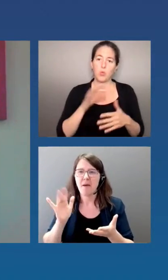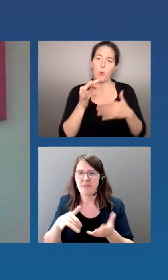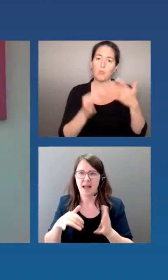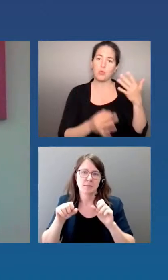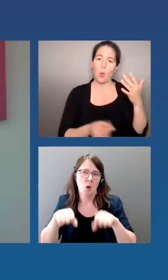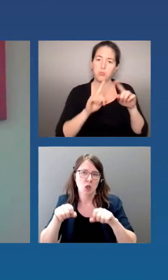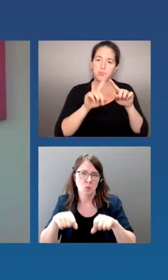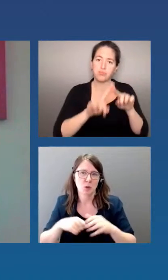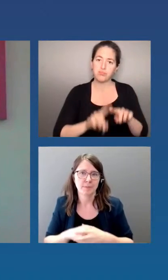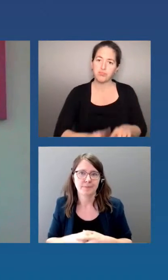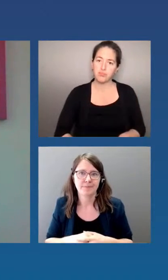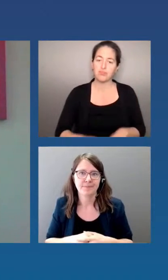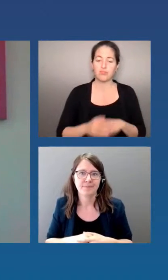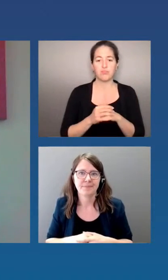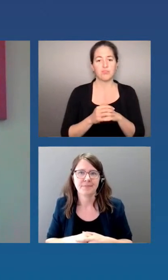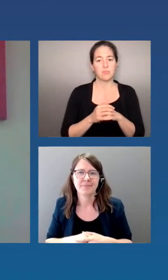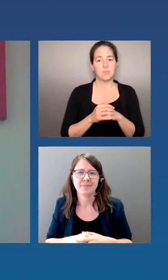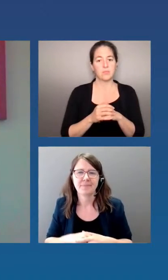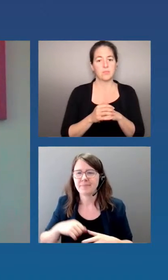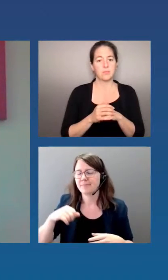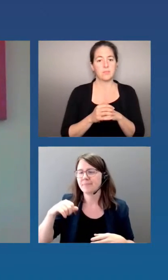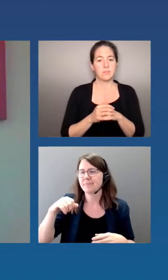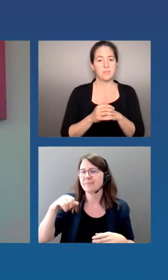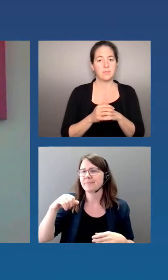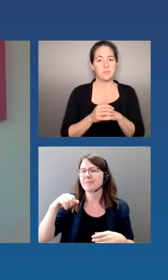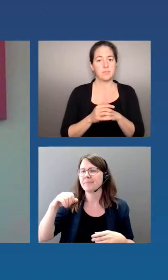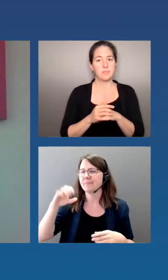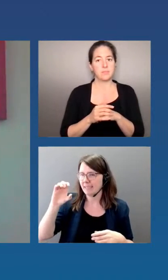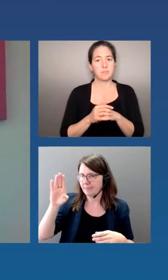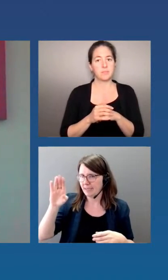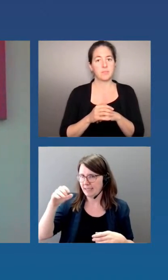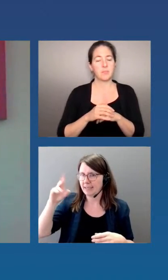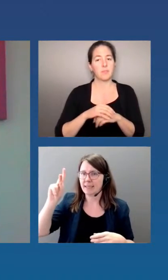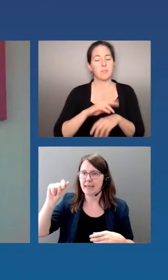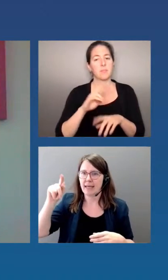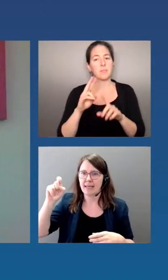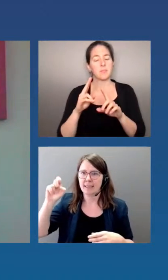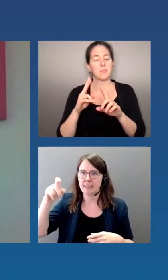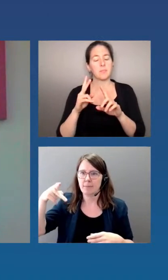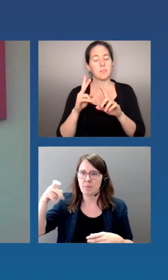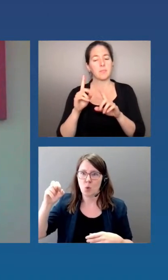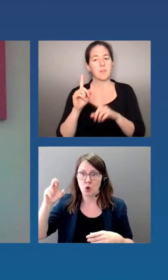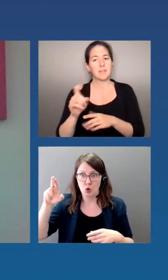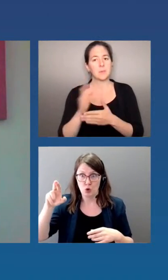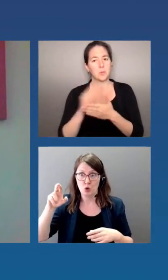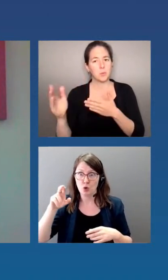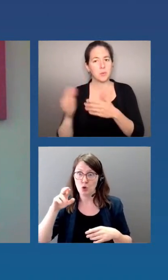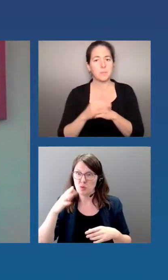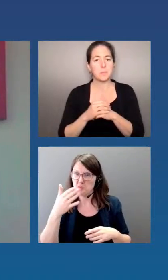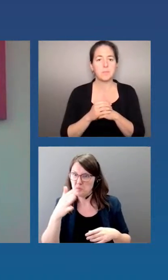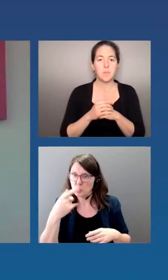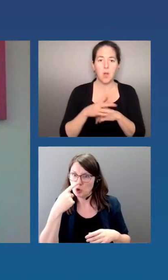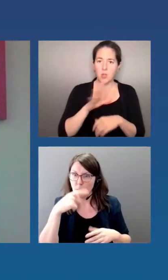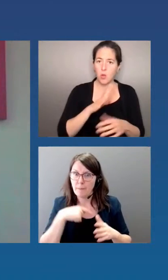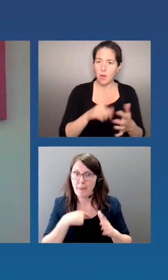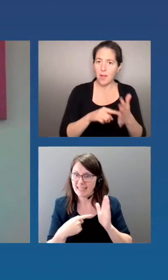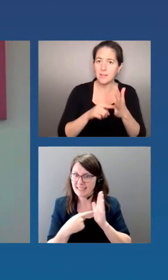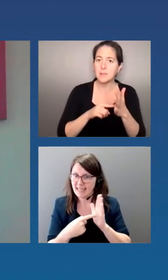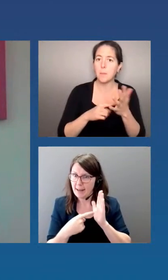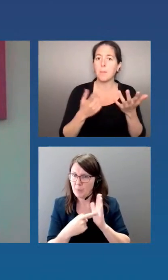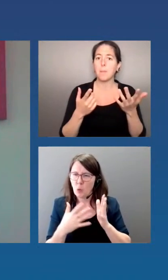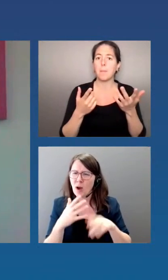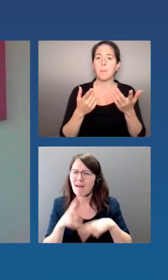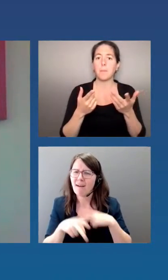Sorry, I have a separate clarification I need, but is there an example of banning materials, like which materials